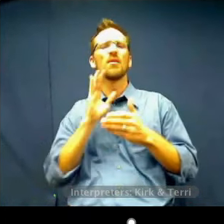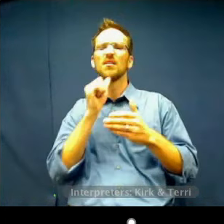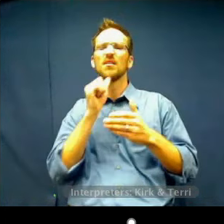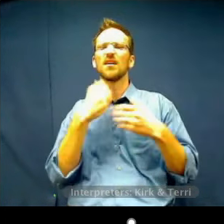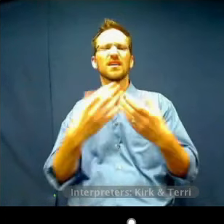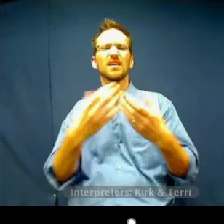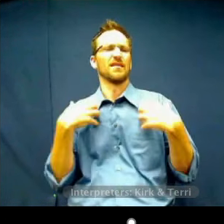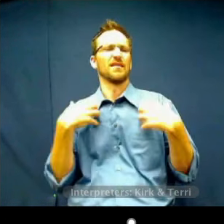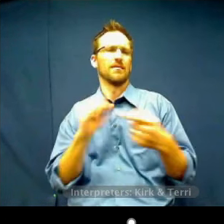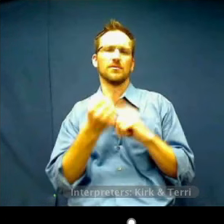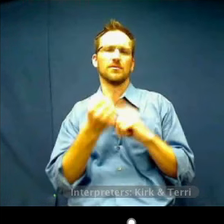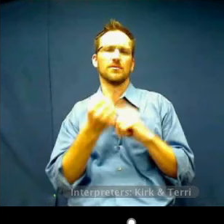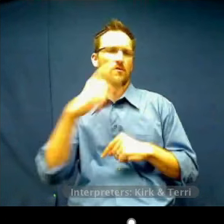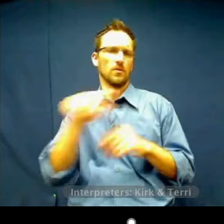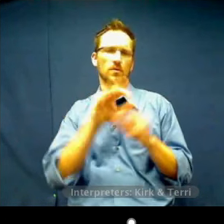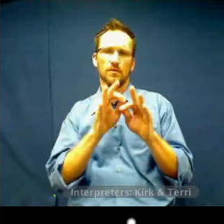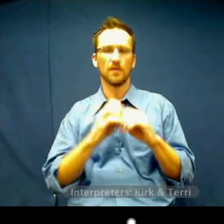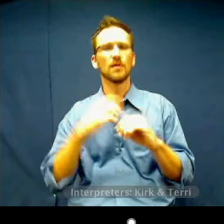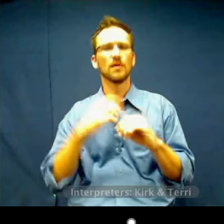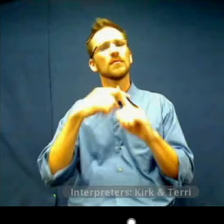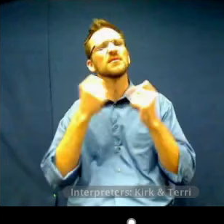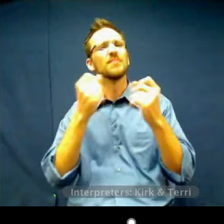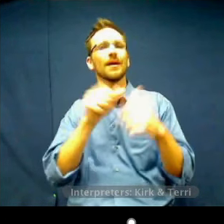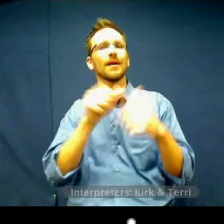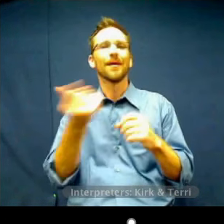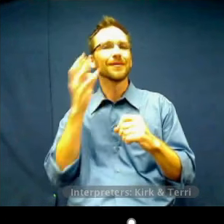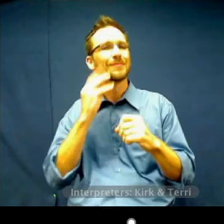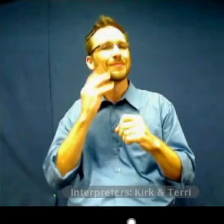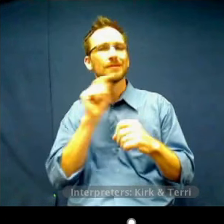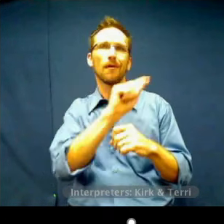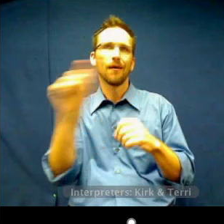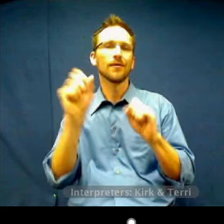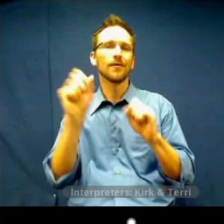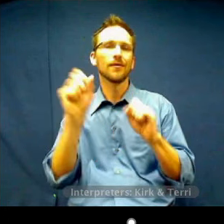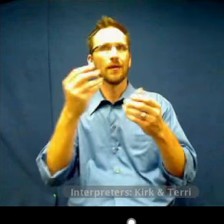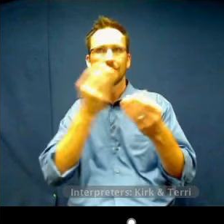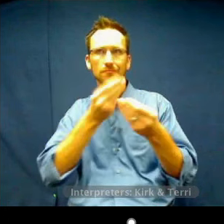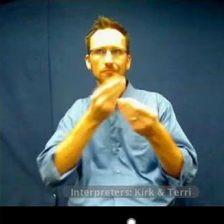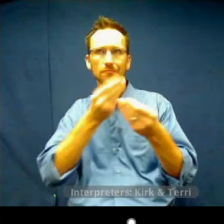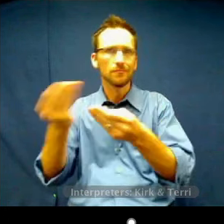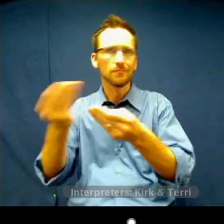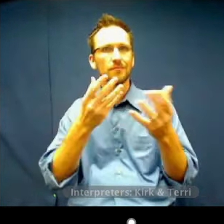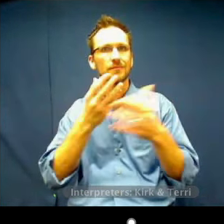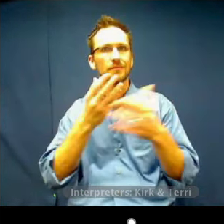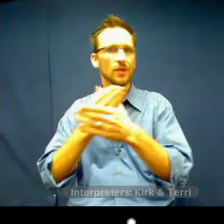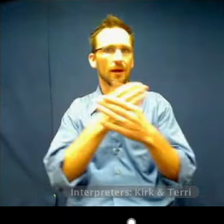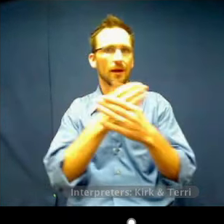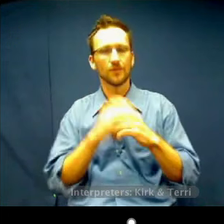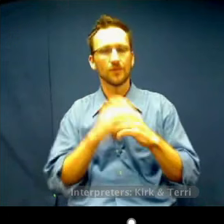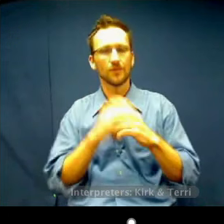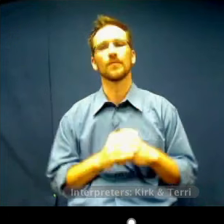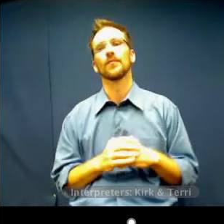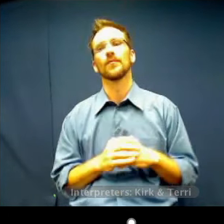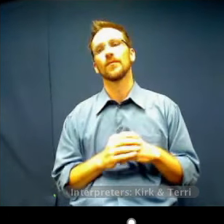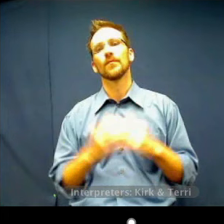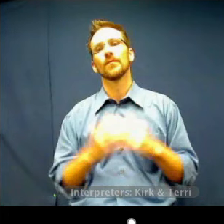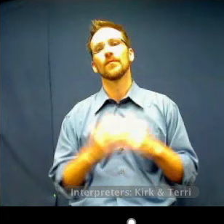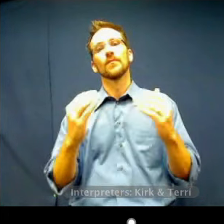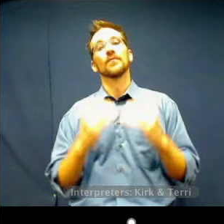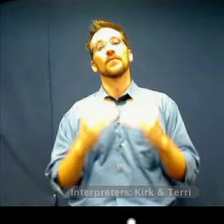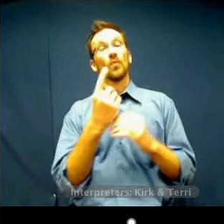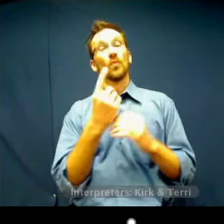And I'm sure that there are many, many other stories that folks could tell. So a final word about